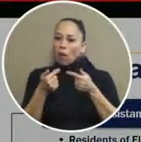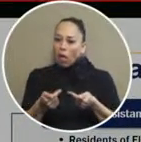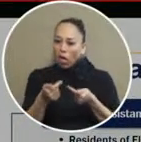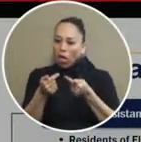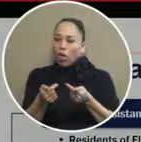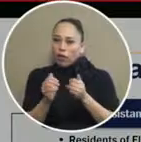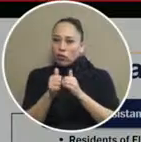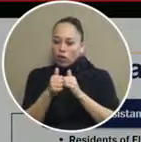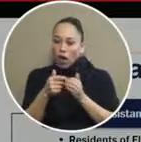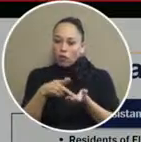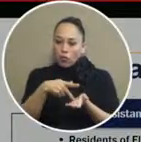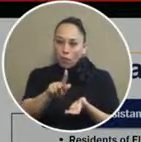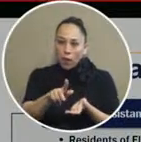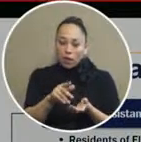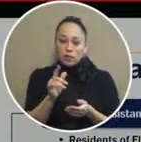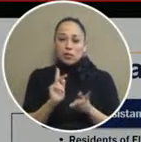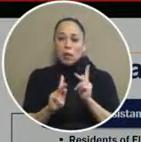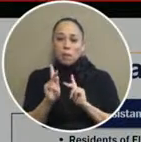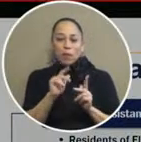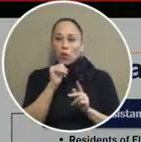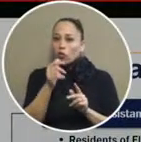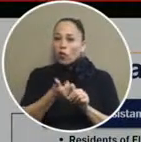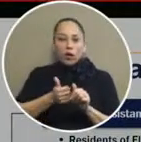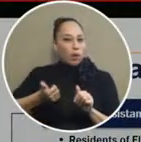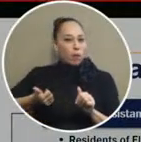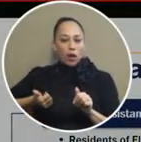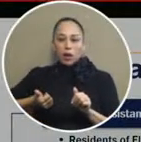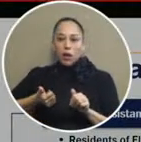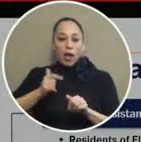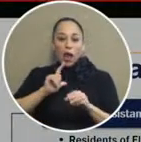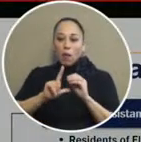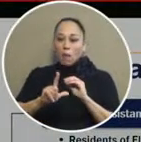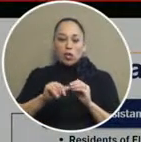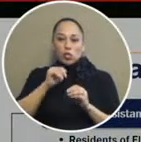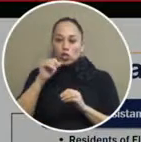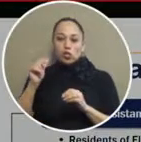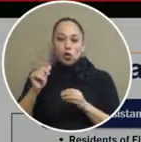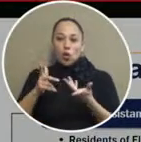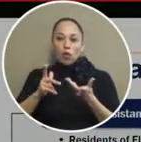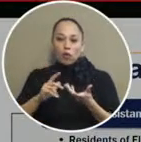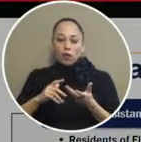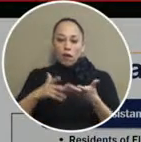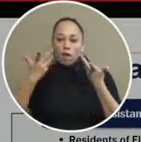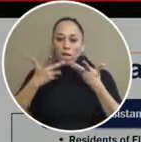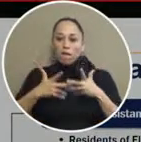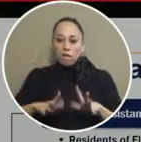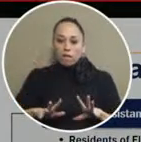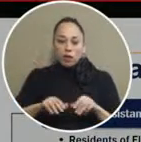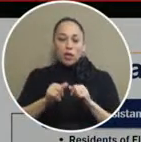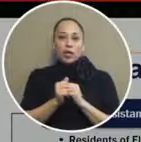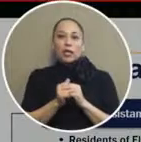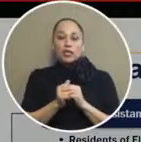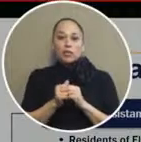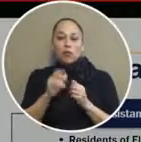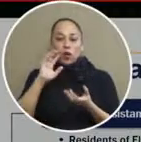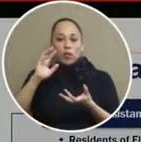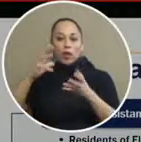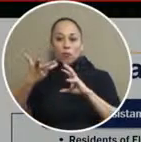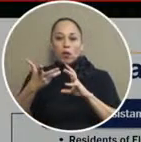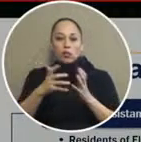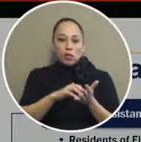sure that the El Pasoans don't get behind, that El Pasoans don't come out of the crisis weakened, rather we come out